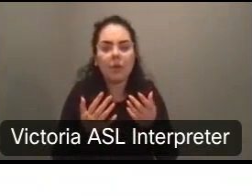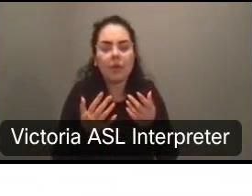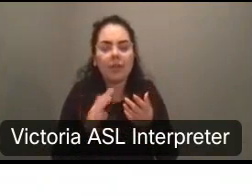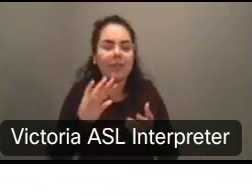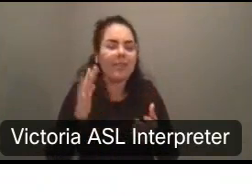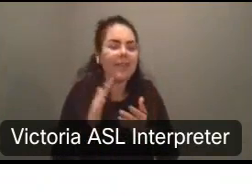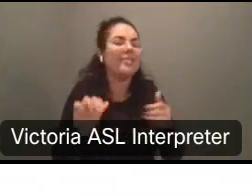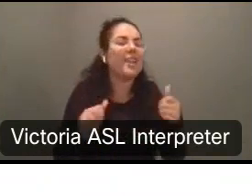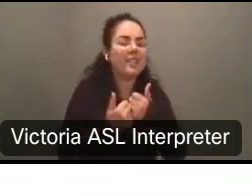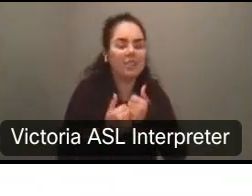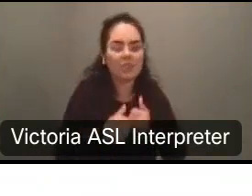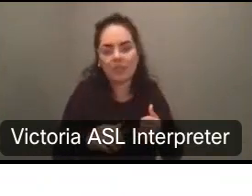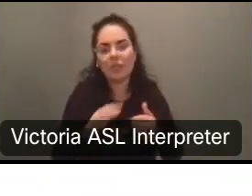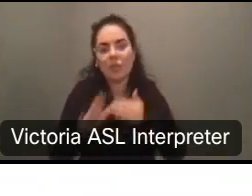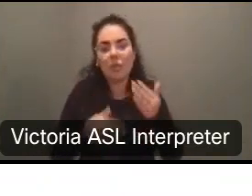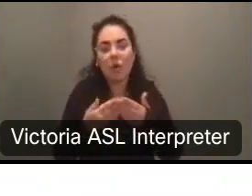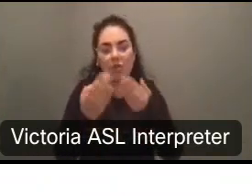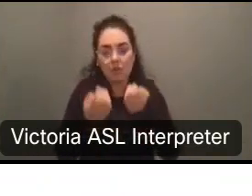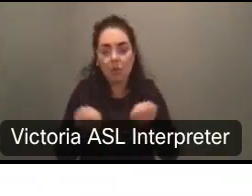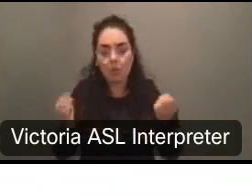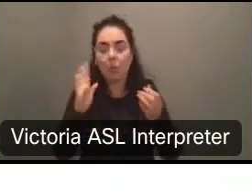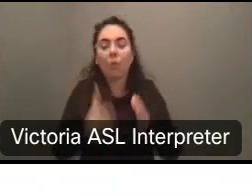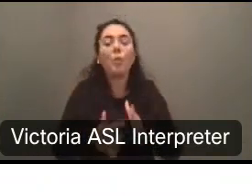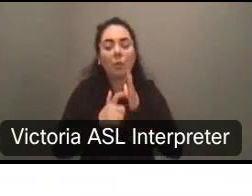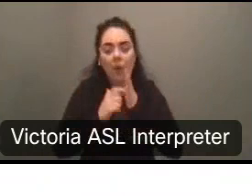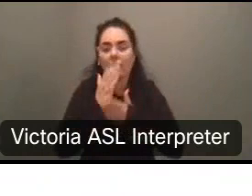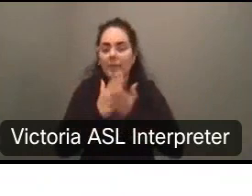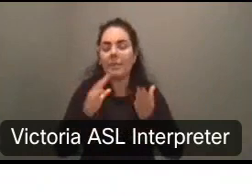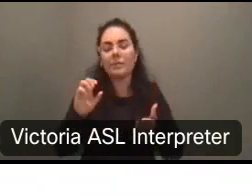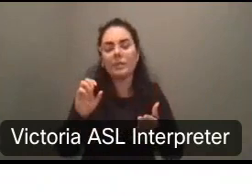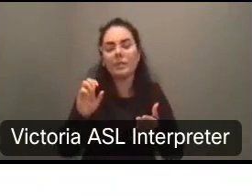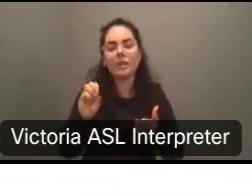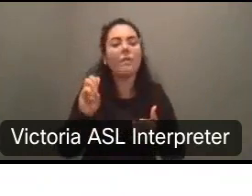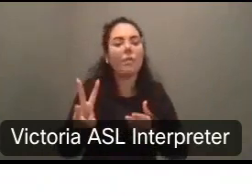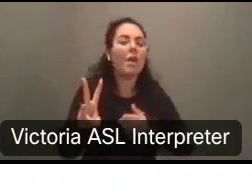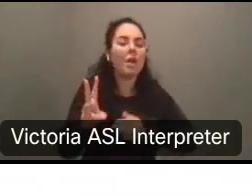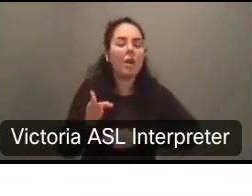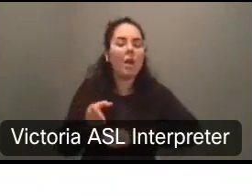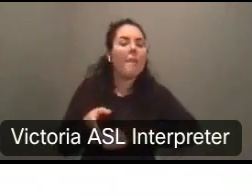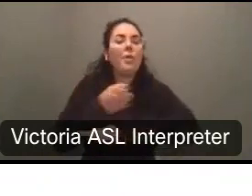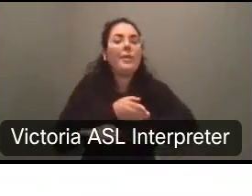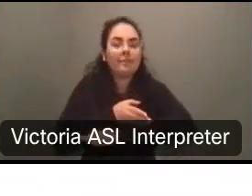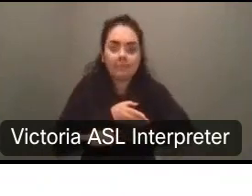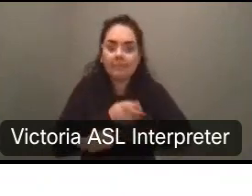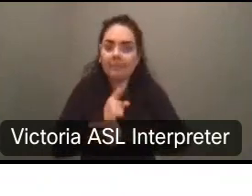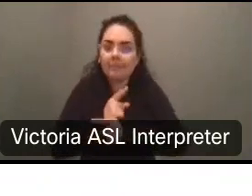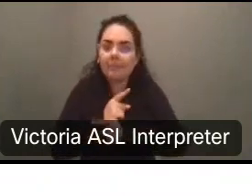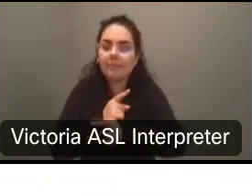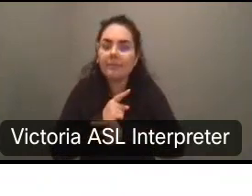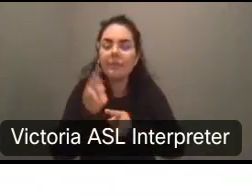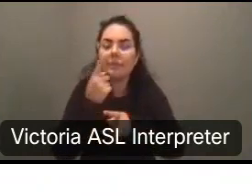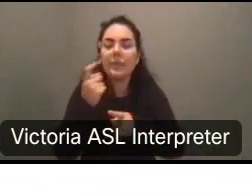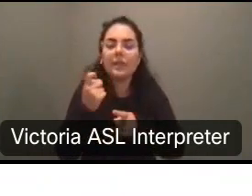challenging. Is like all those equipment will require some software upgrades. Oh, Yeah, yeah.